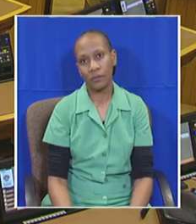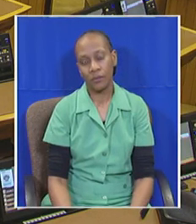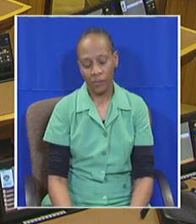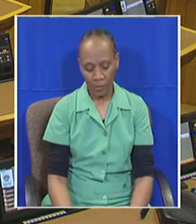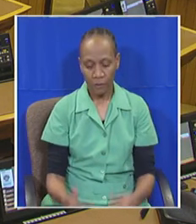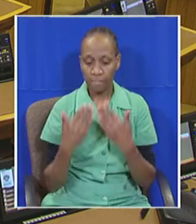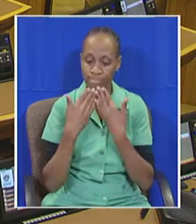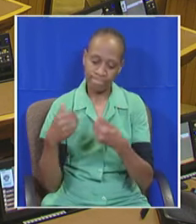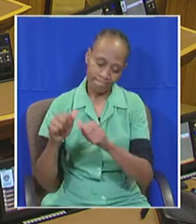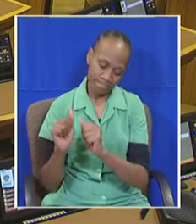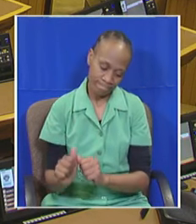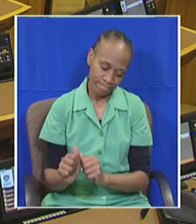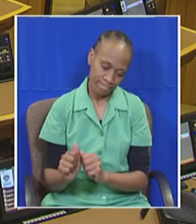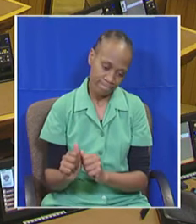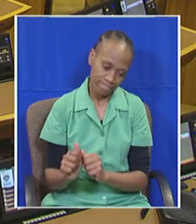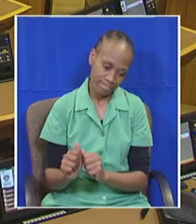Thank you, House Chairperson.